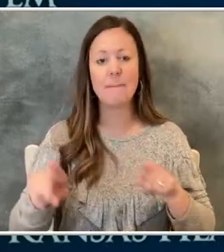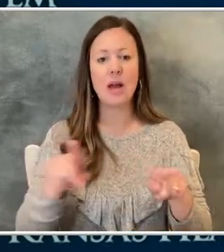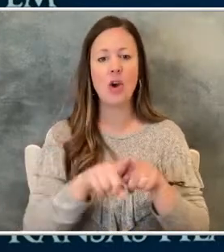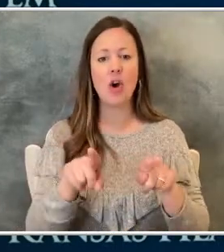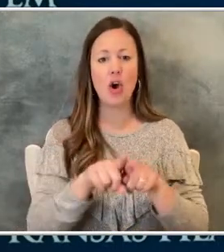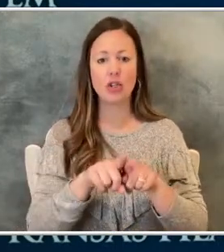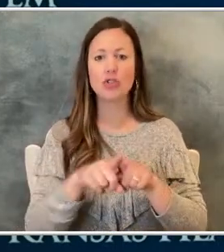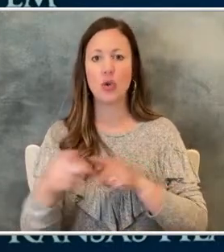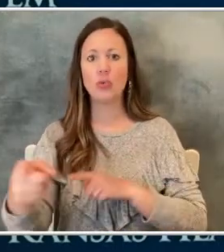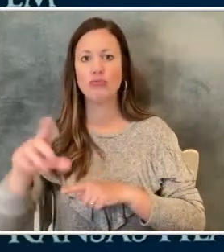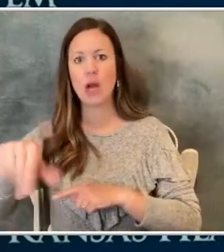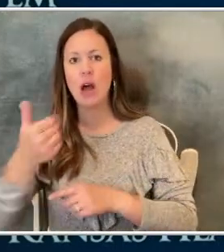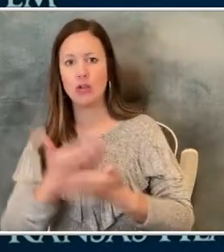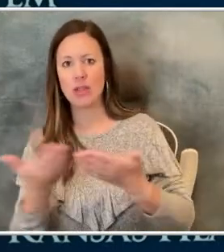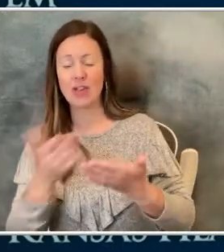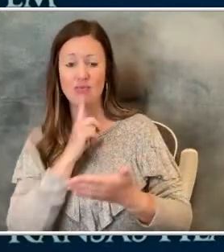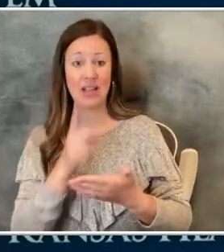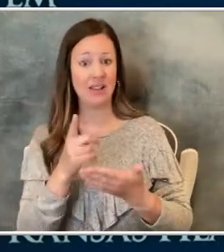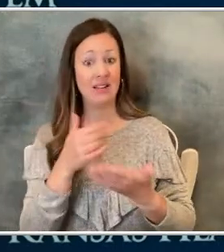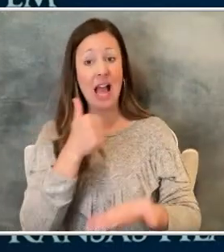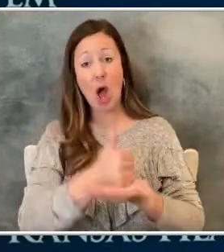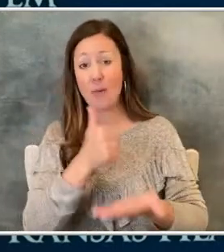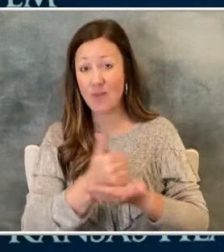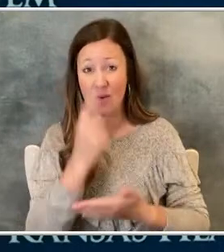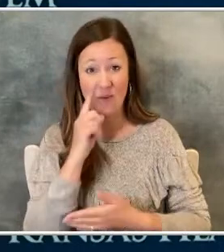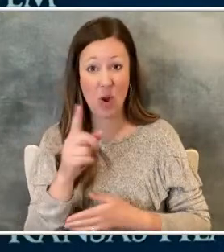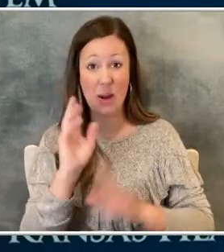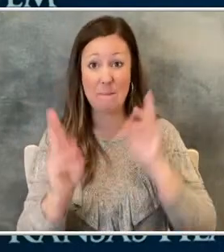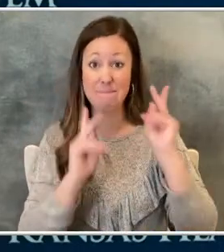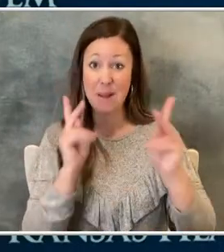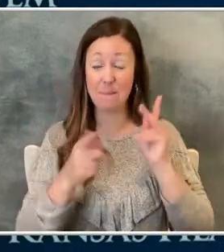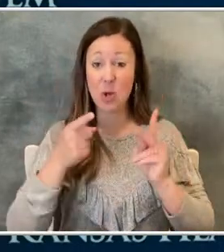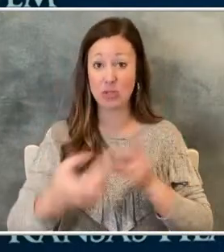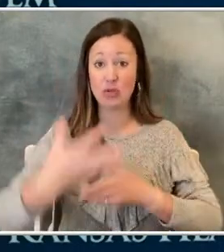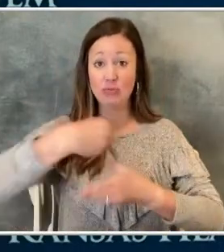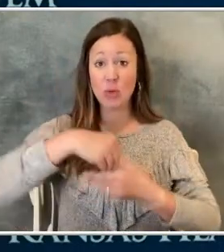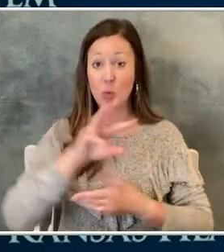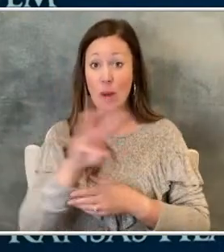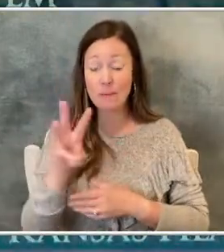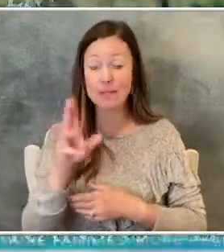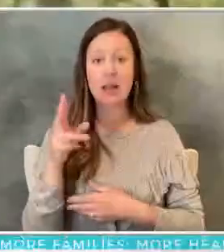very informative for lay people to get on this website. They have meetings and they have